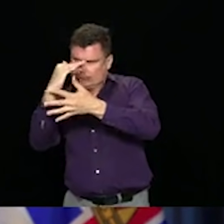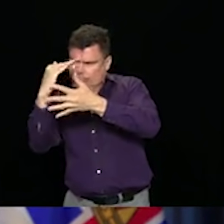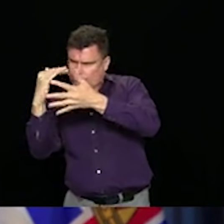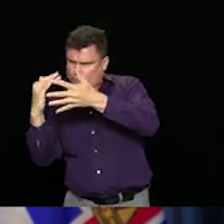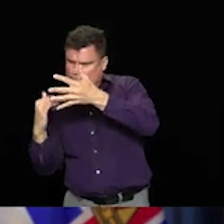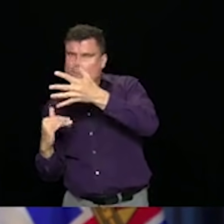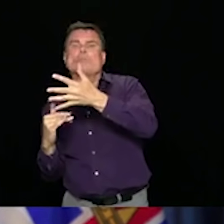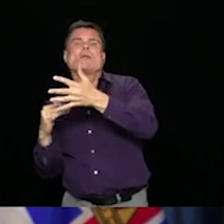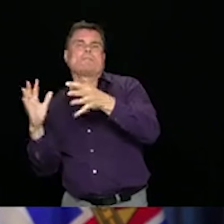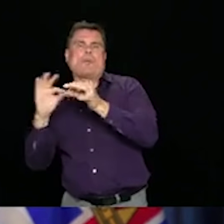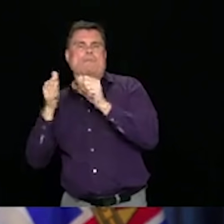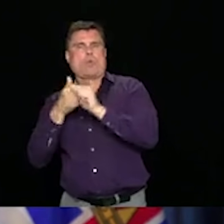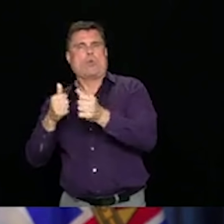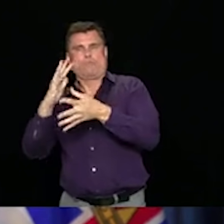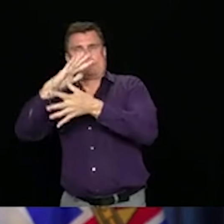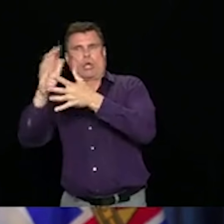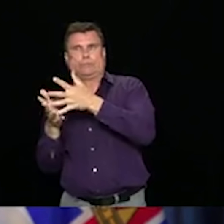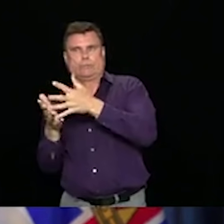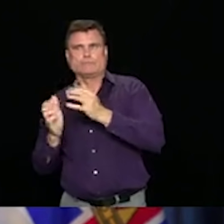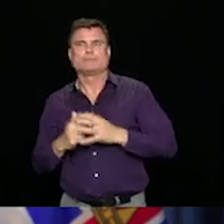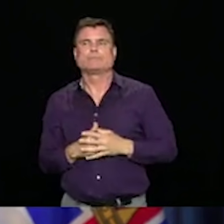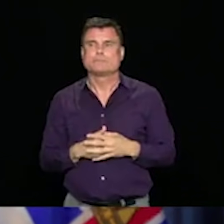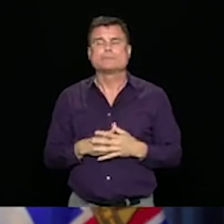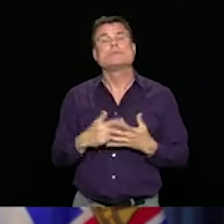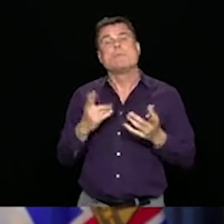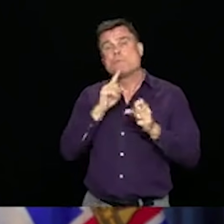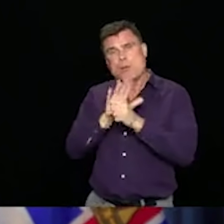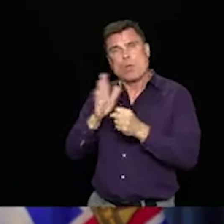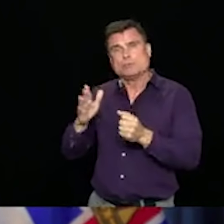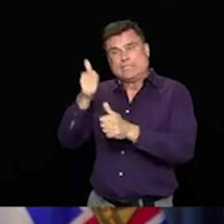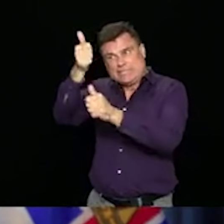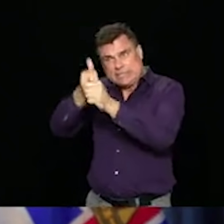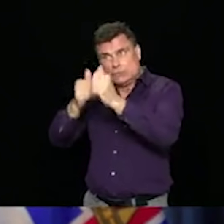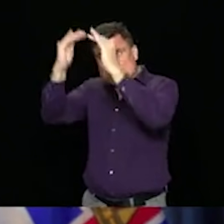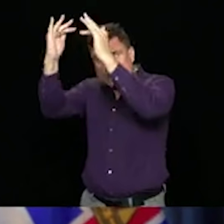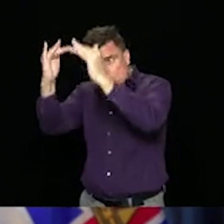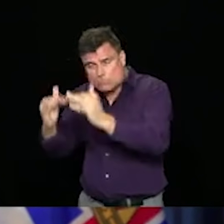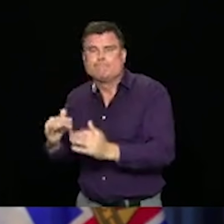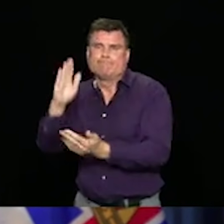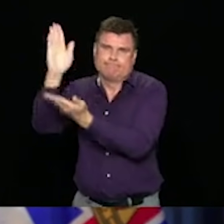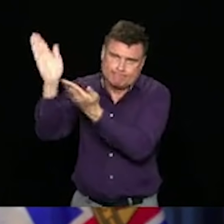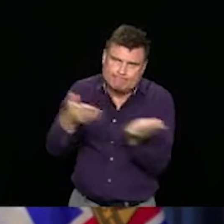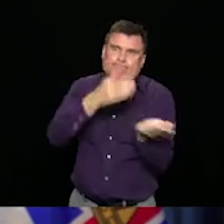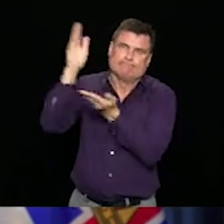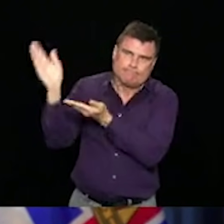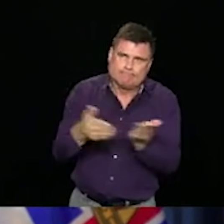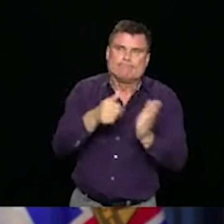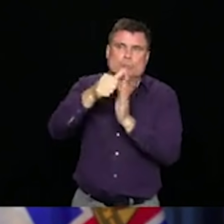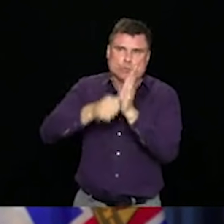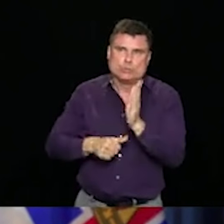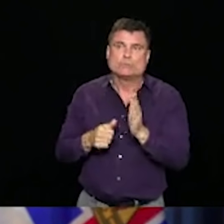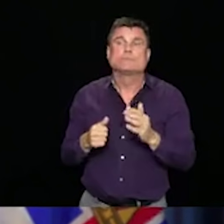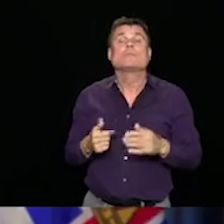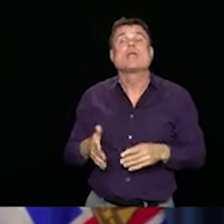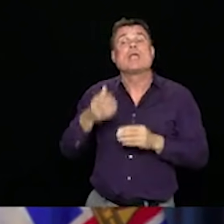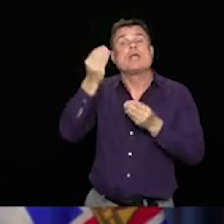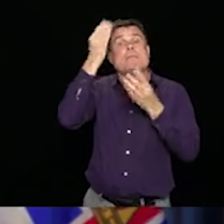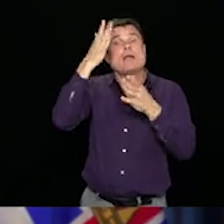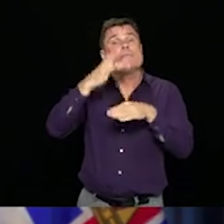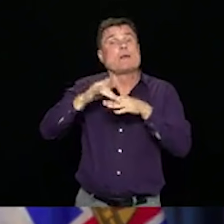surgery renewal commitment is our commitment to patients, and it is available on the Ministry of Health webpage. The progress we've